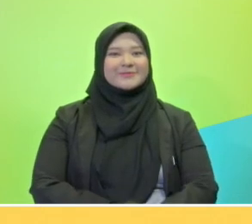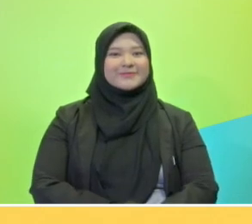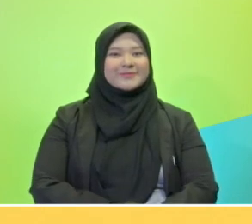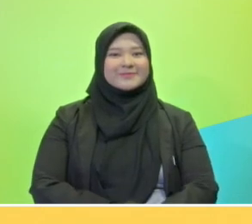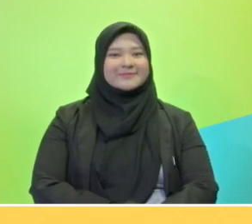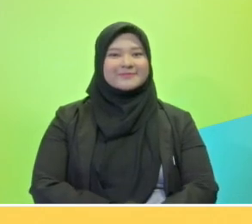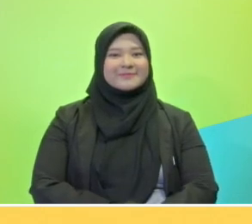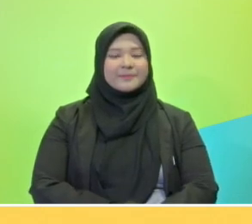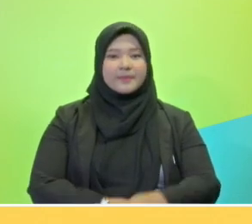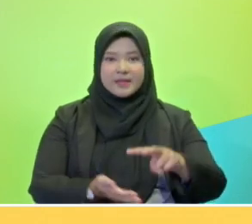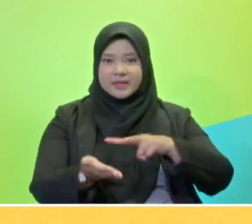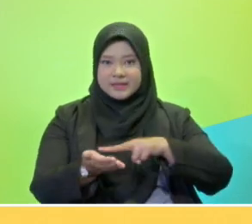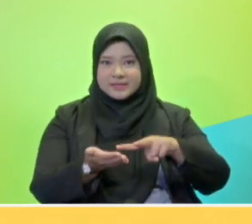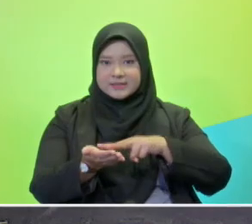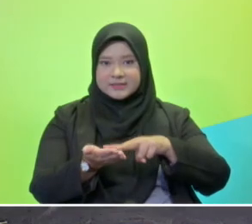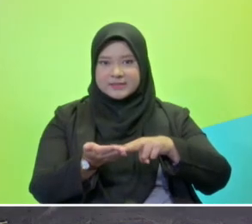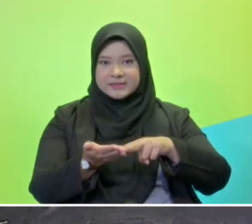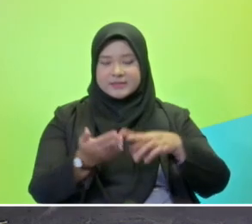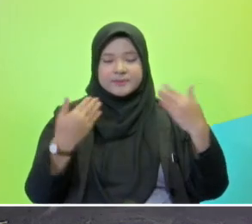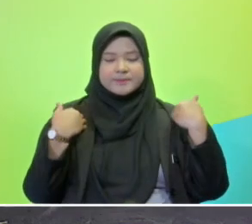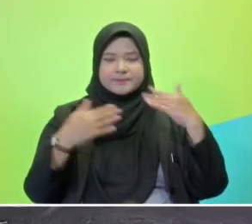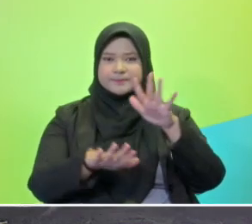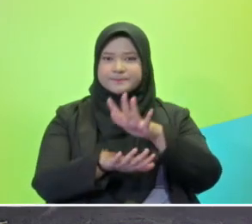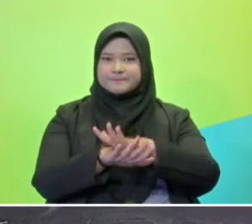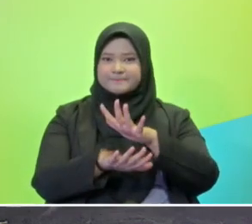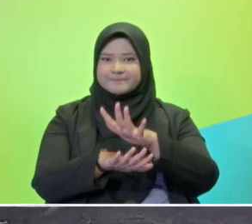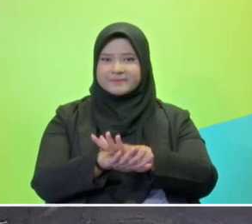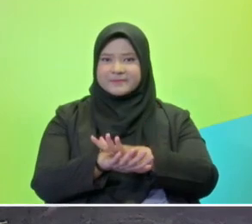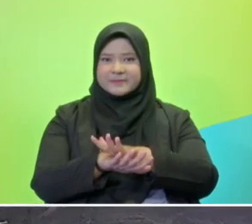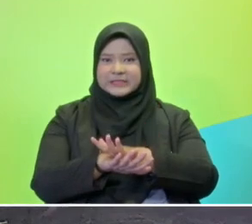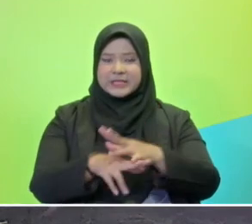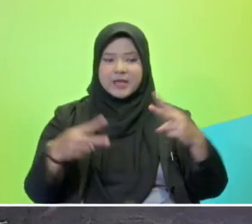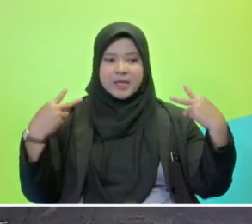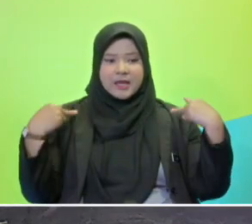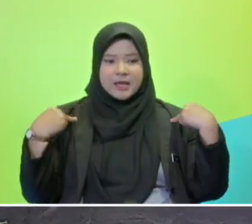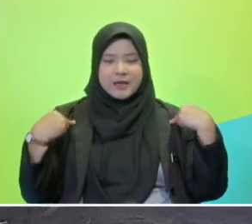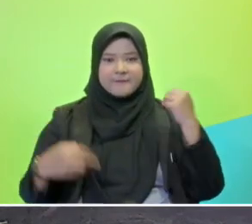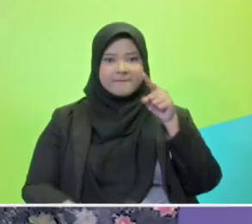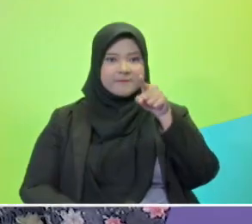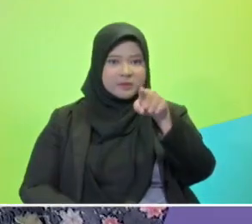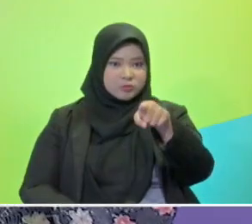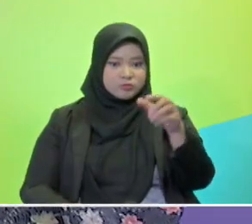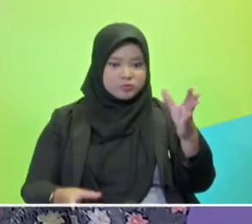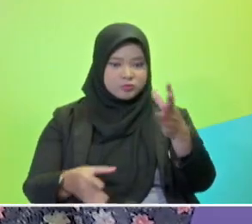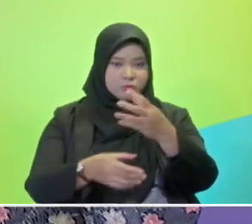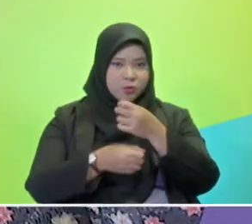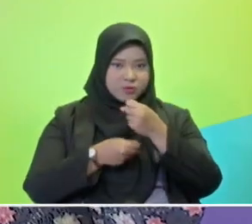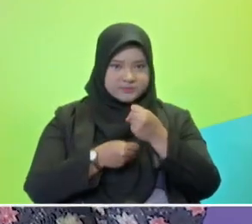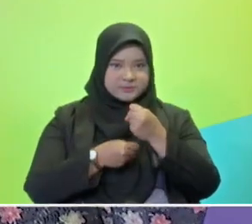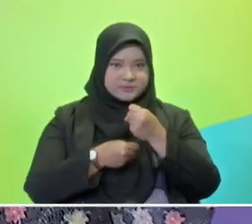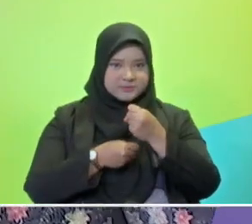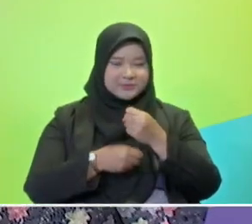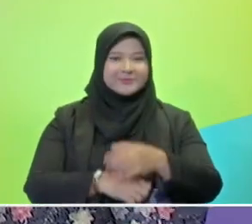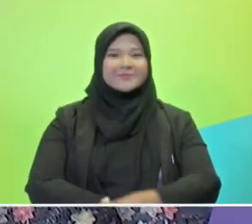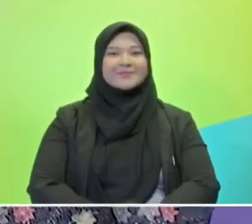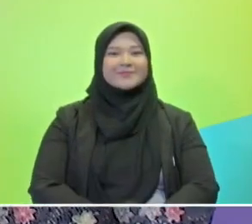any and I've got. Okay? Yeah. So, we're going to look at a few words. Can I have Mirza